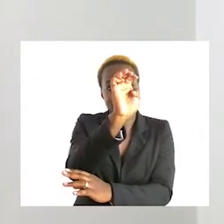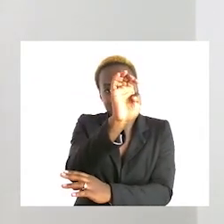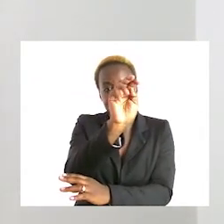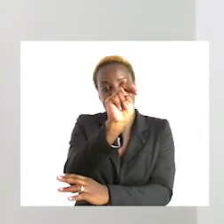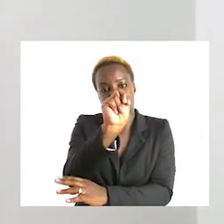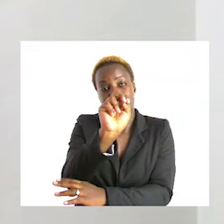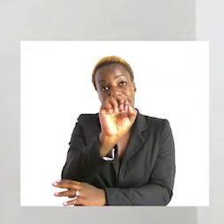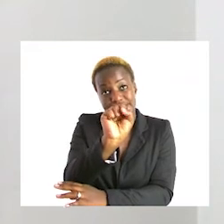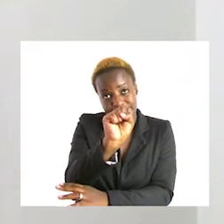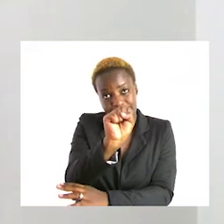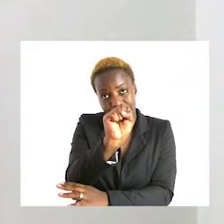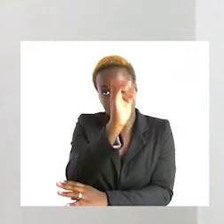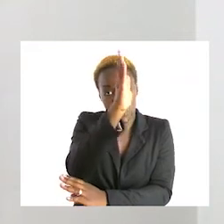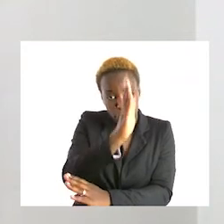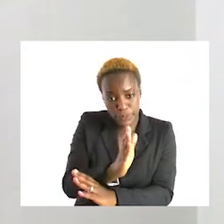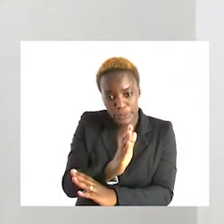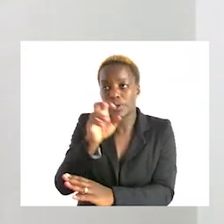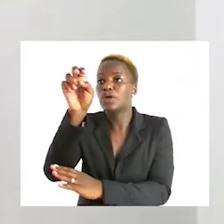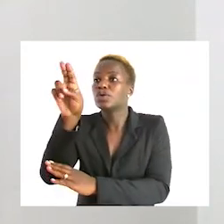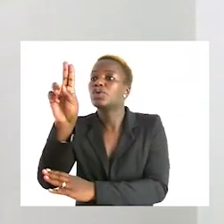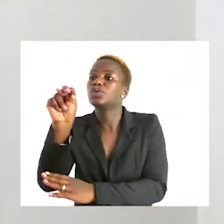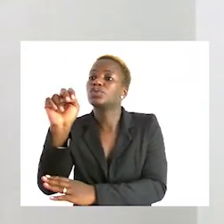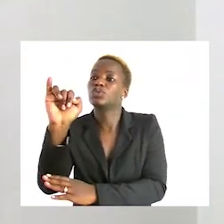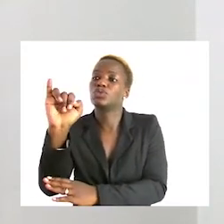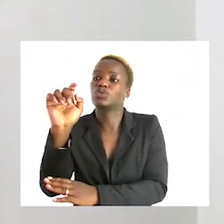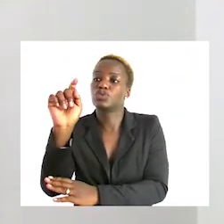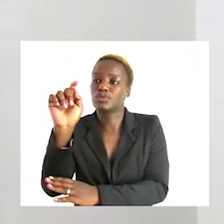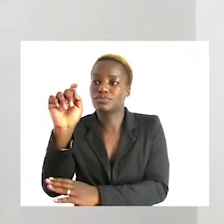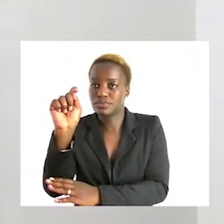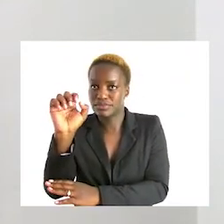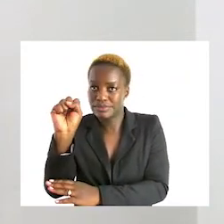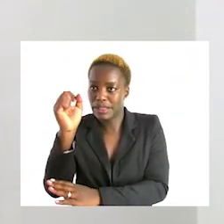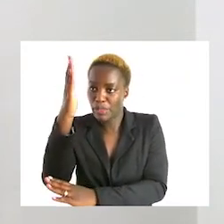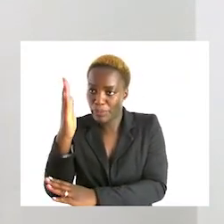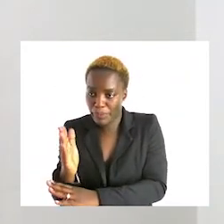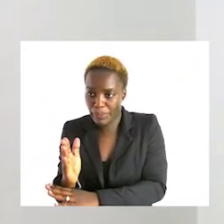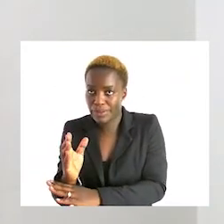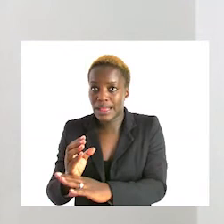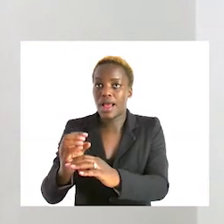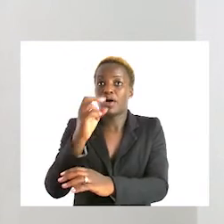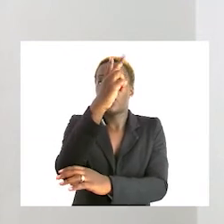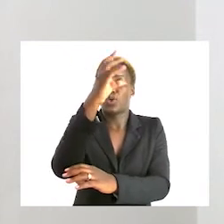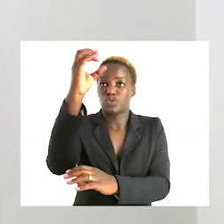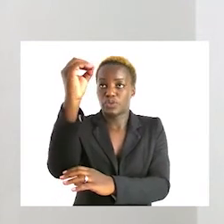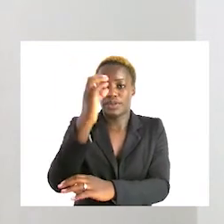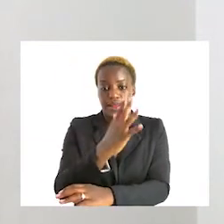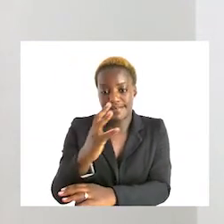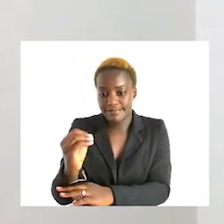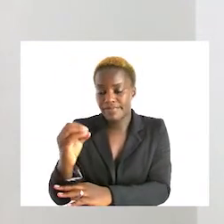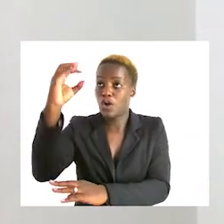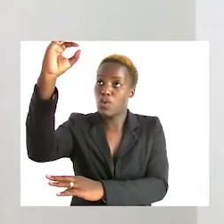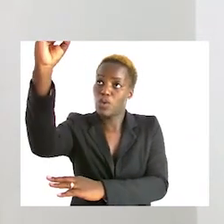its correct place value. 0 plus a 0, this means we have cents, we have units